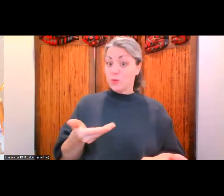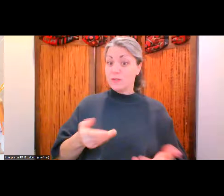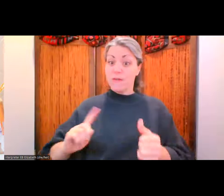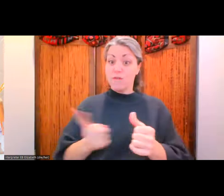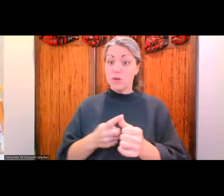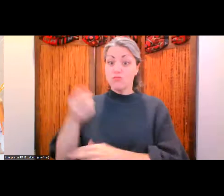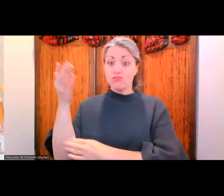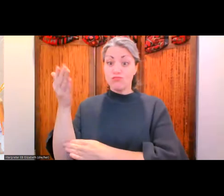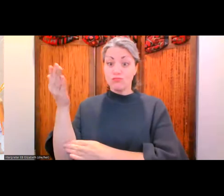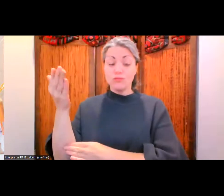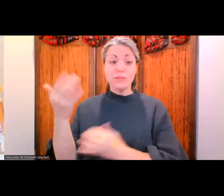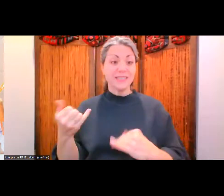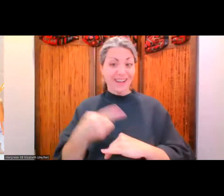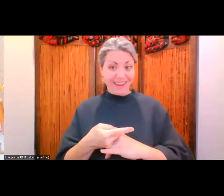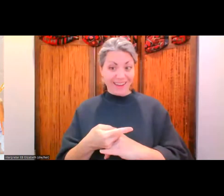first speaker.